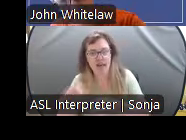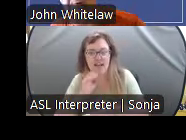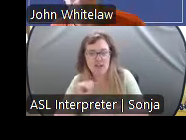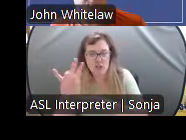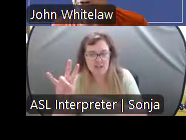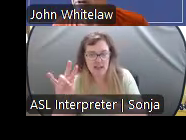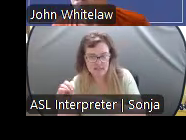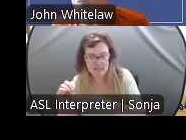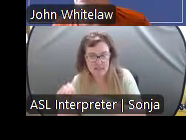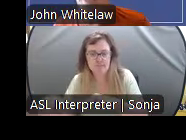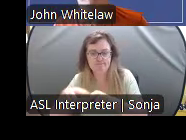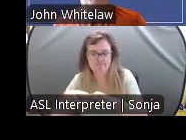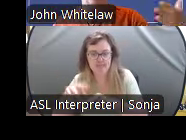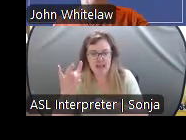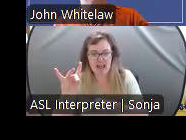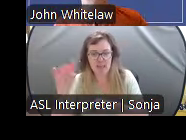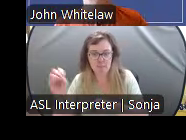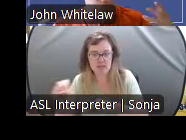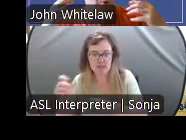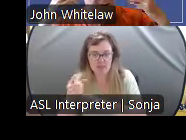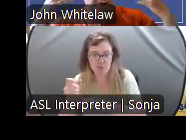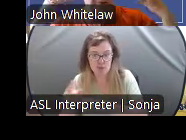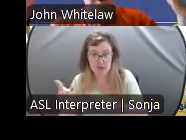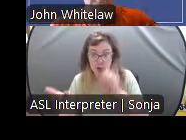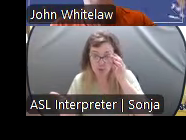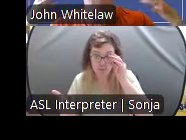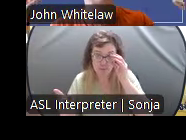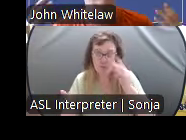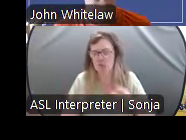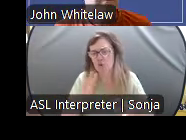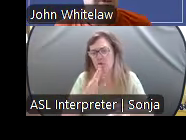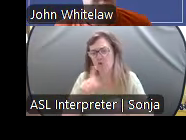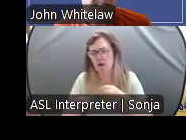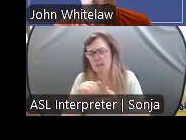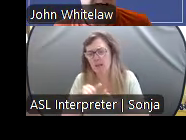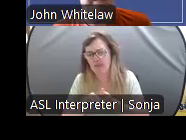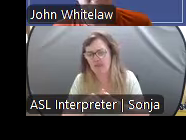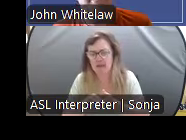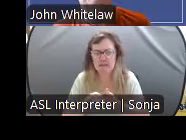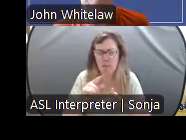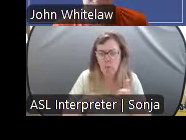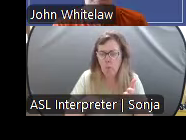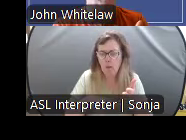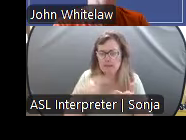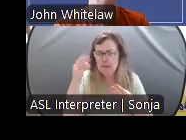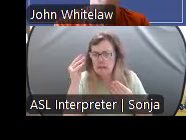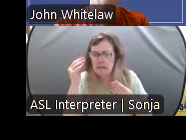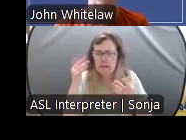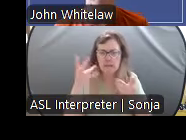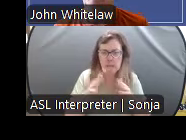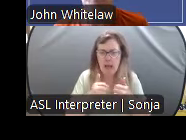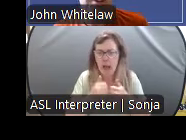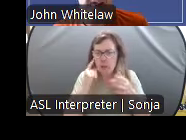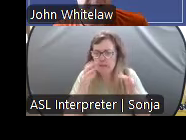extra 8% per year. And we will talk a little bit about what sort of thinking that people might engage in deciding what is the